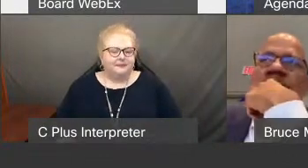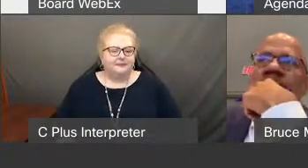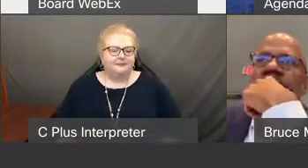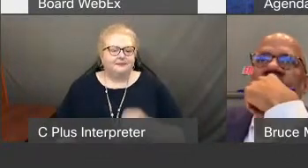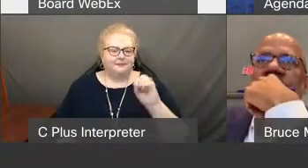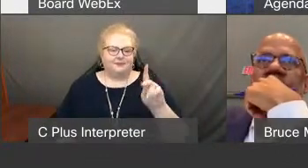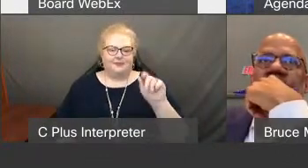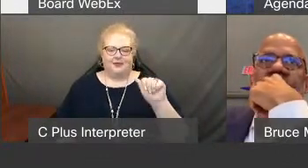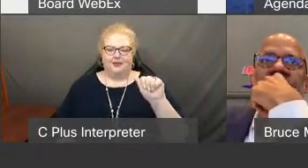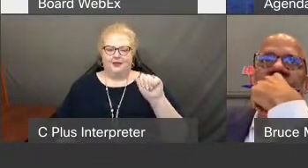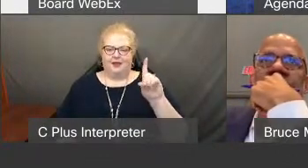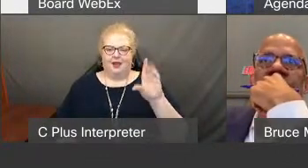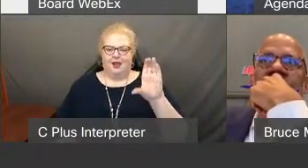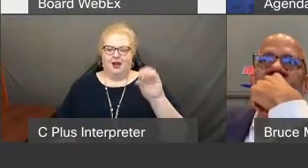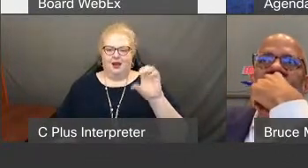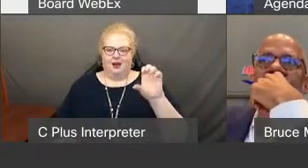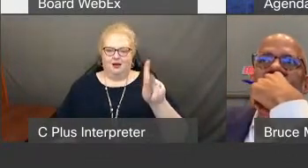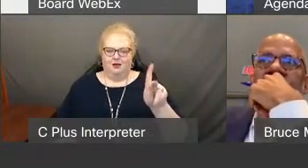Adcock. Yes.